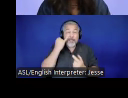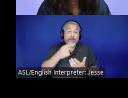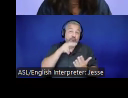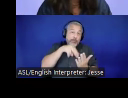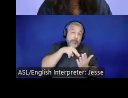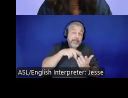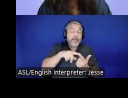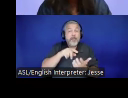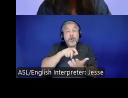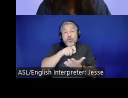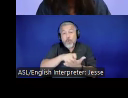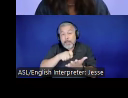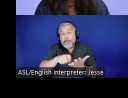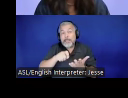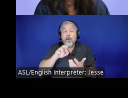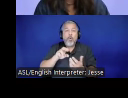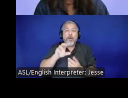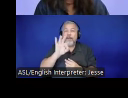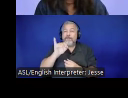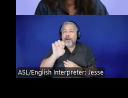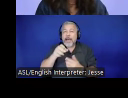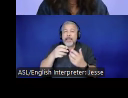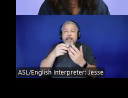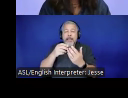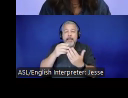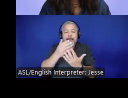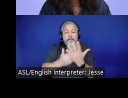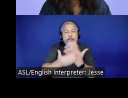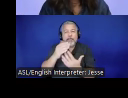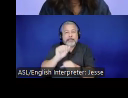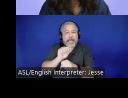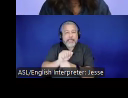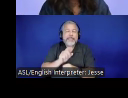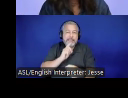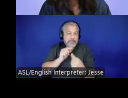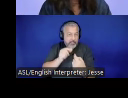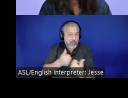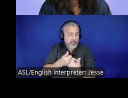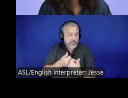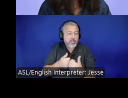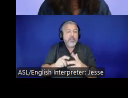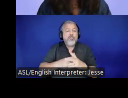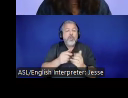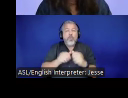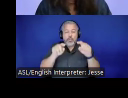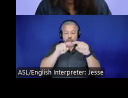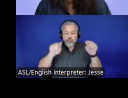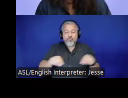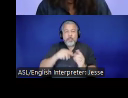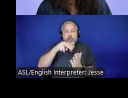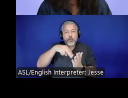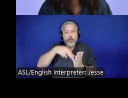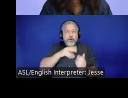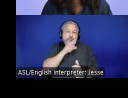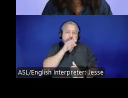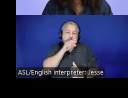fine motor tasks are difficult. So starting with screen readers, these are going to be essential tools